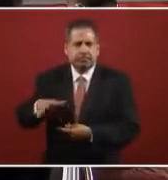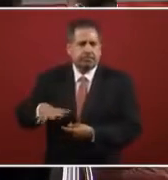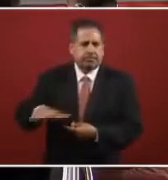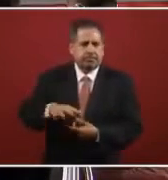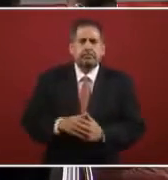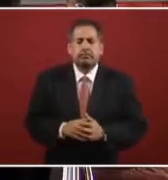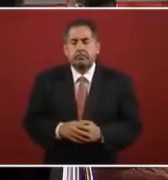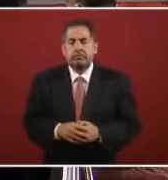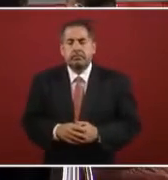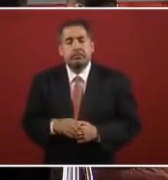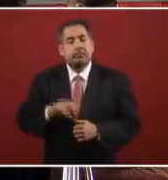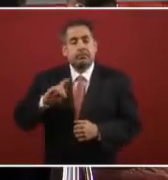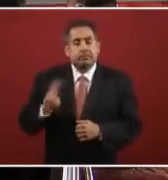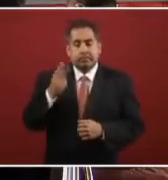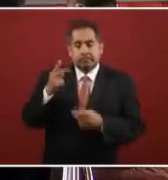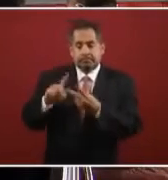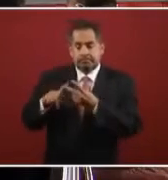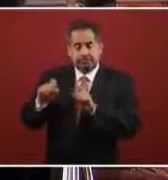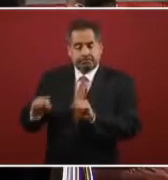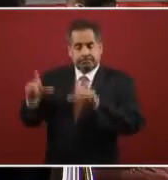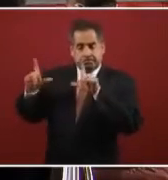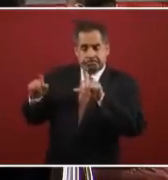was stolen. So,